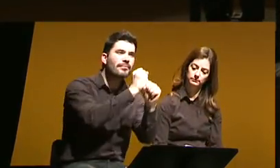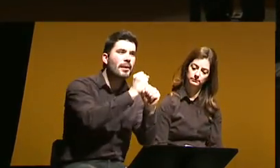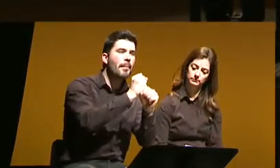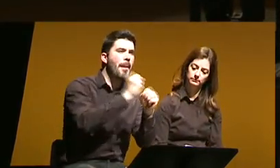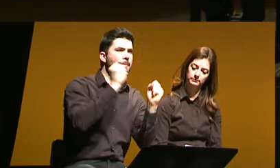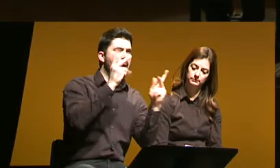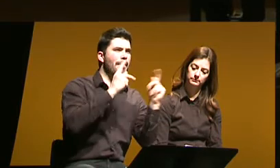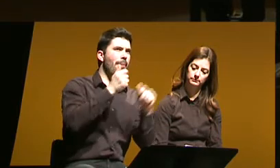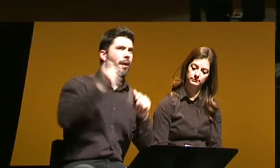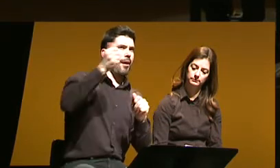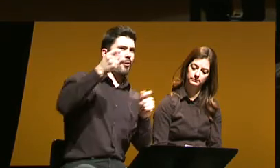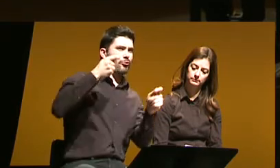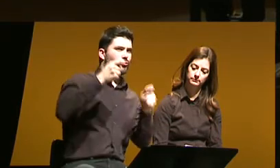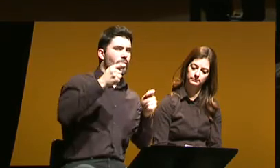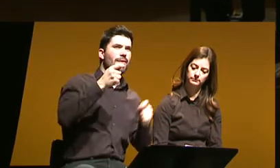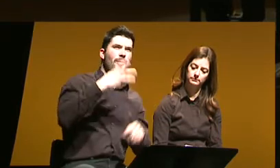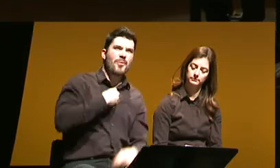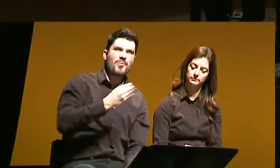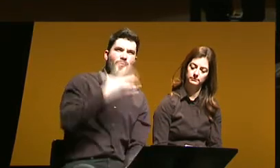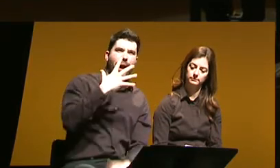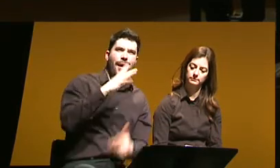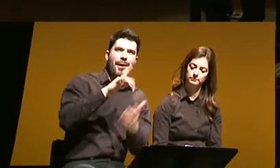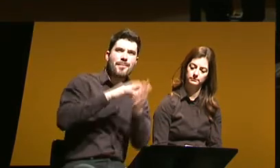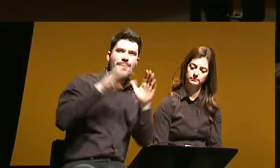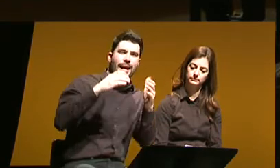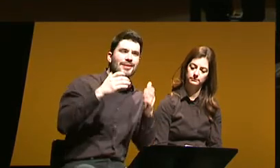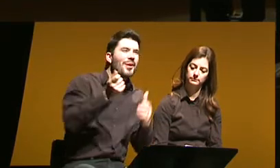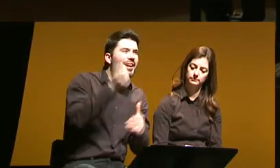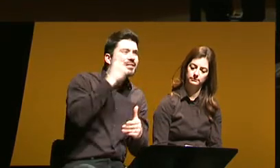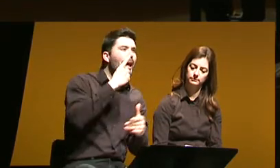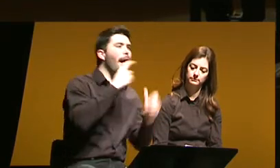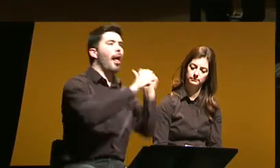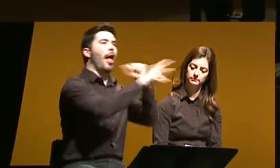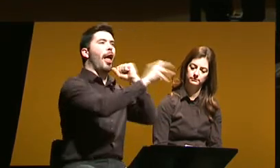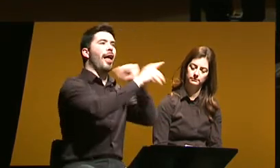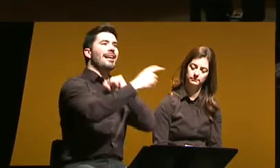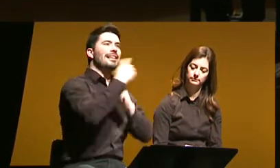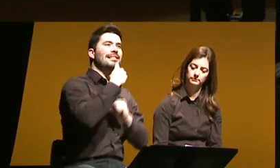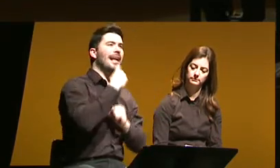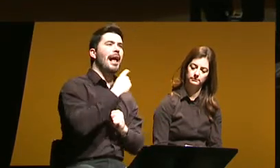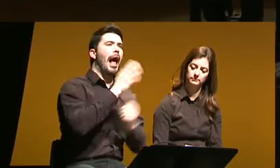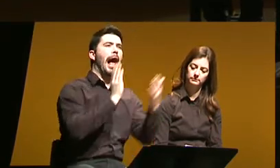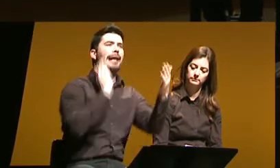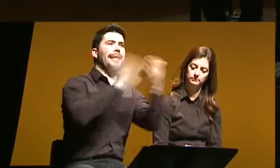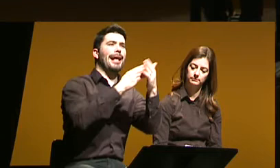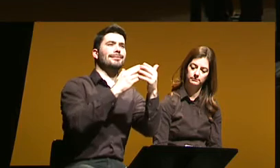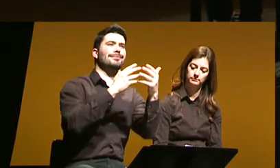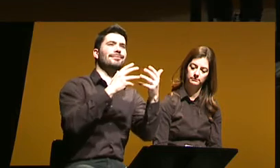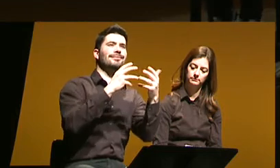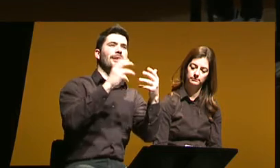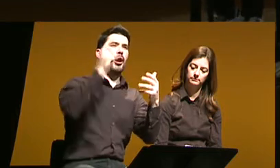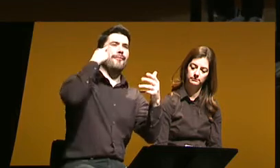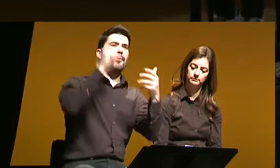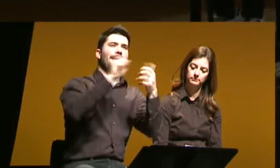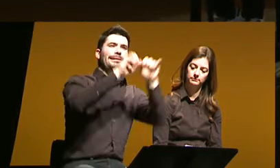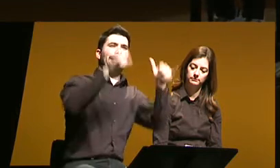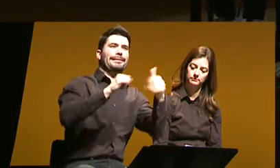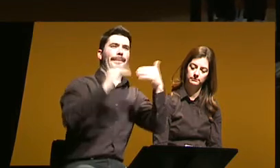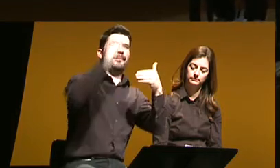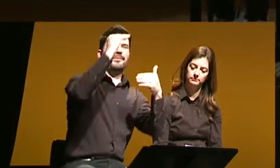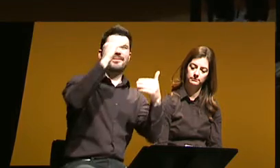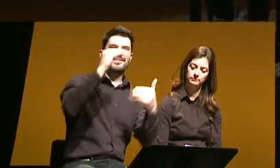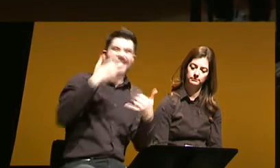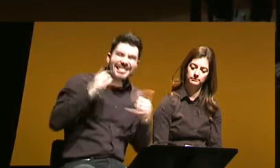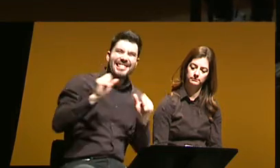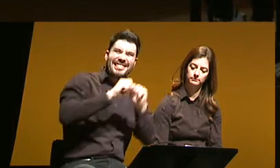show. I realize that even though this movement is billed as anti-hierarchy, there's still a hierarchical system here, too. I'm inspired to get